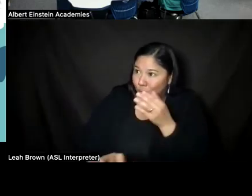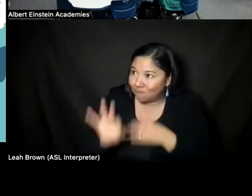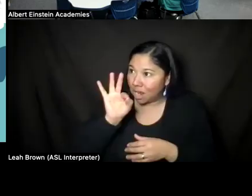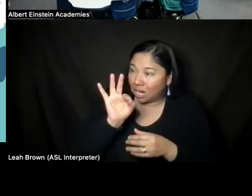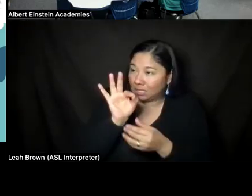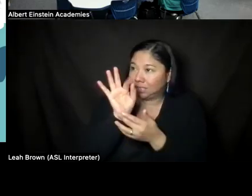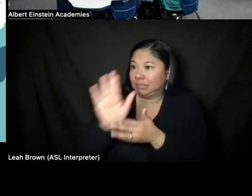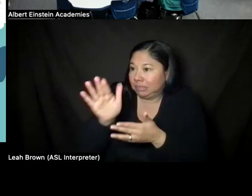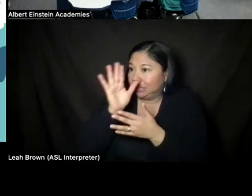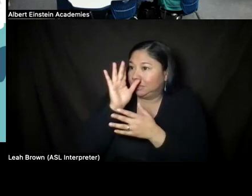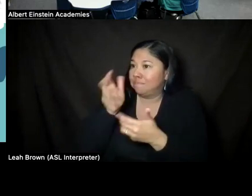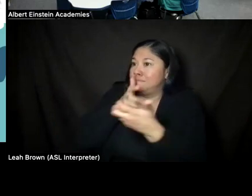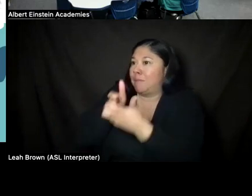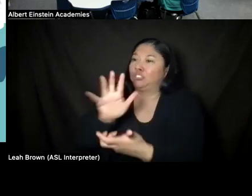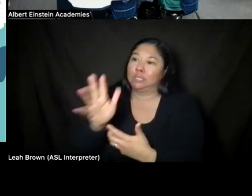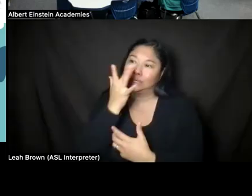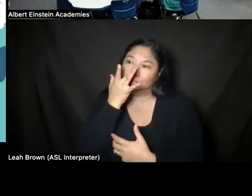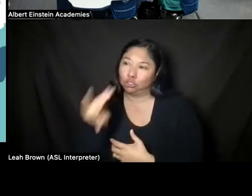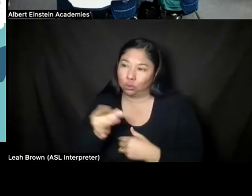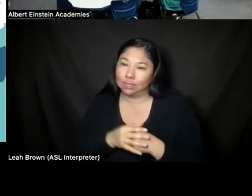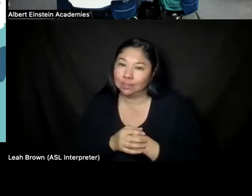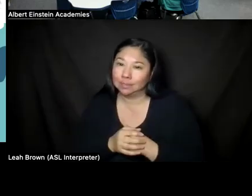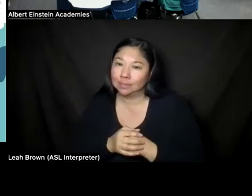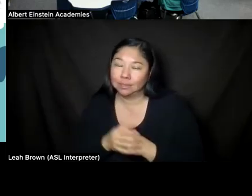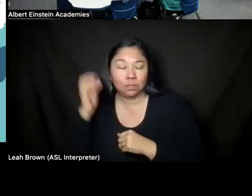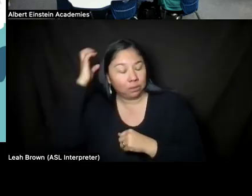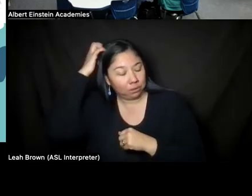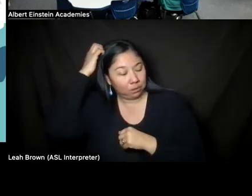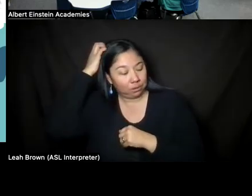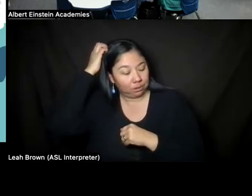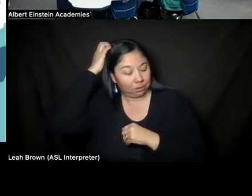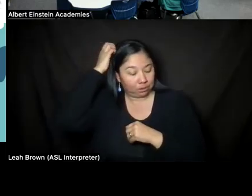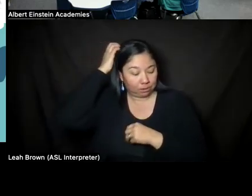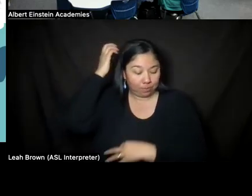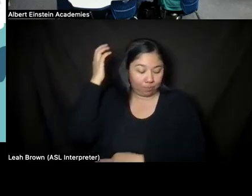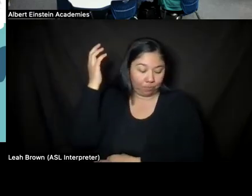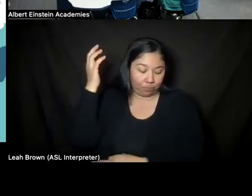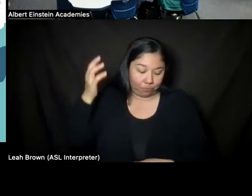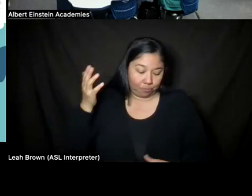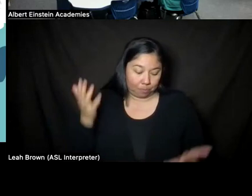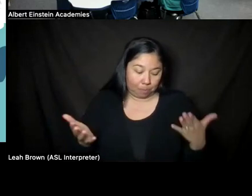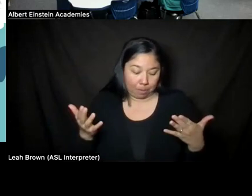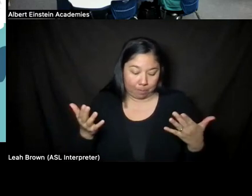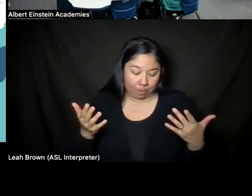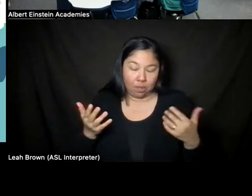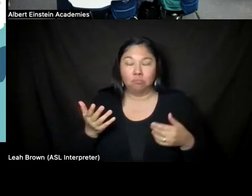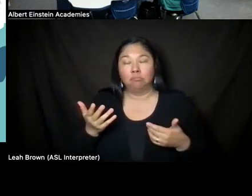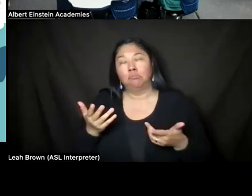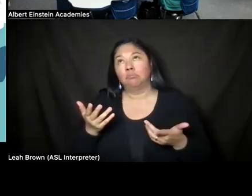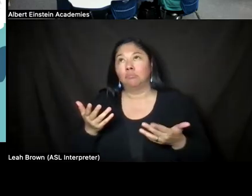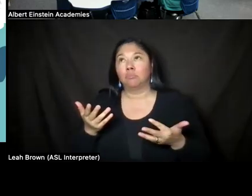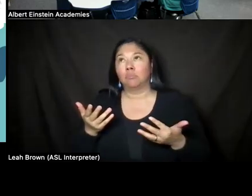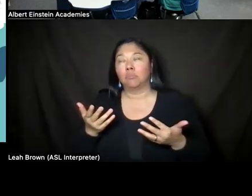for everything. So just to maybe try something, for